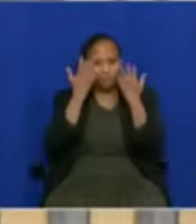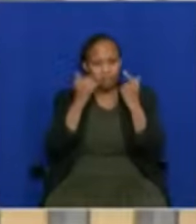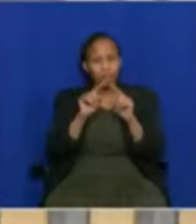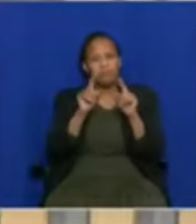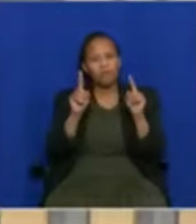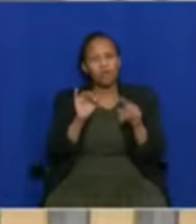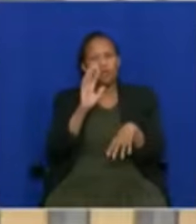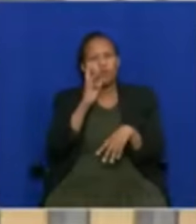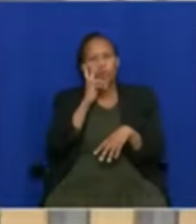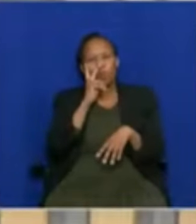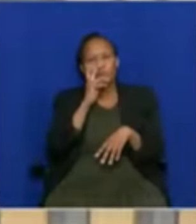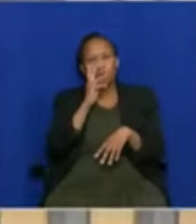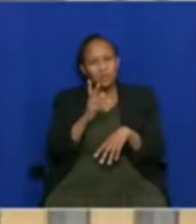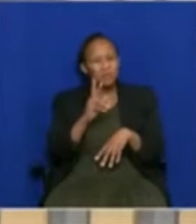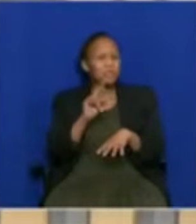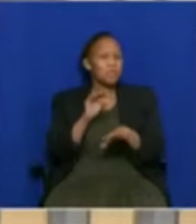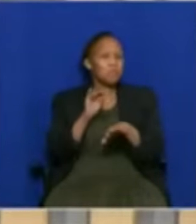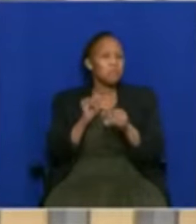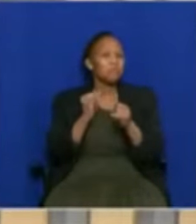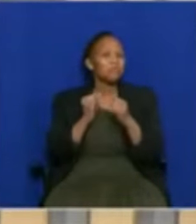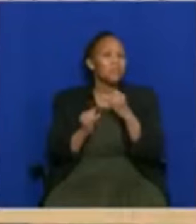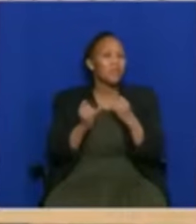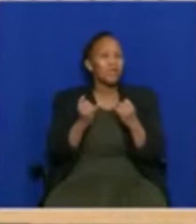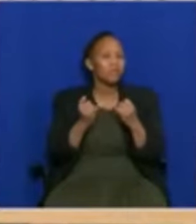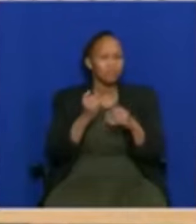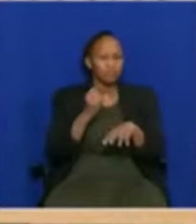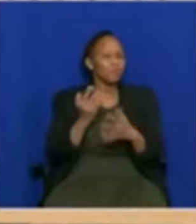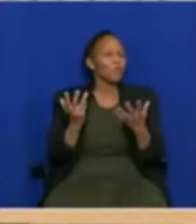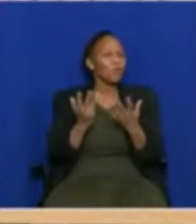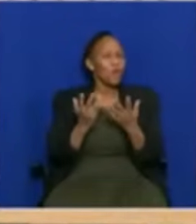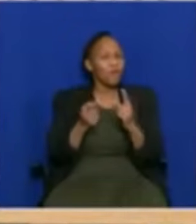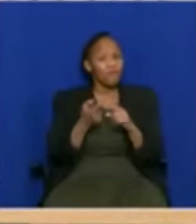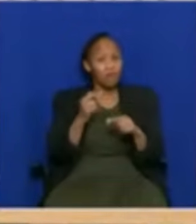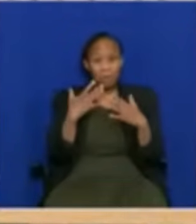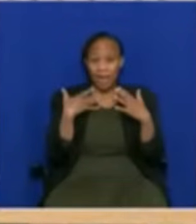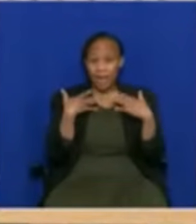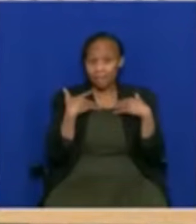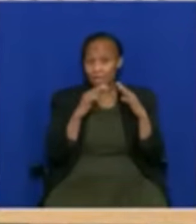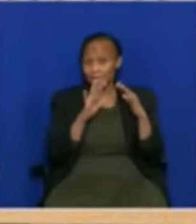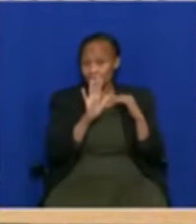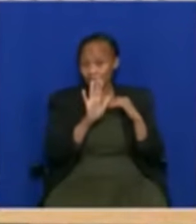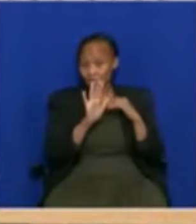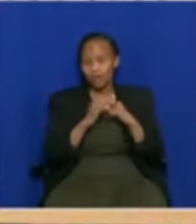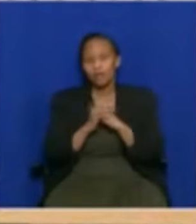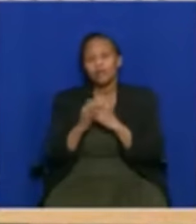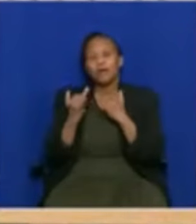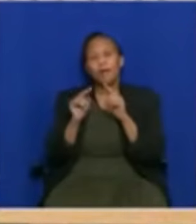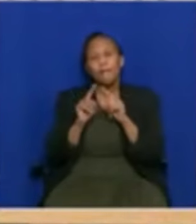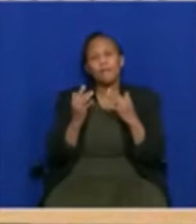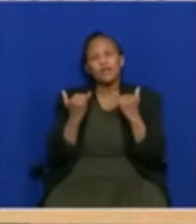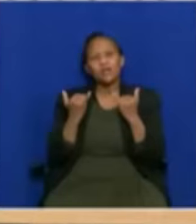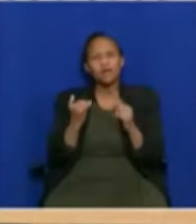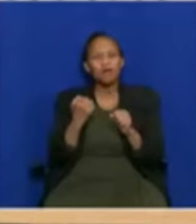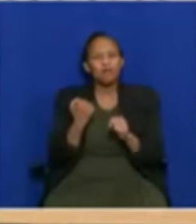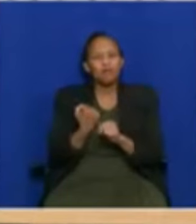administration. But for the moment, let's work off this document. We will perhaps have to go slower